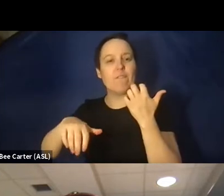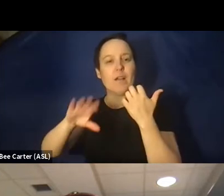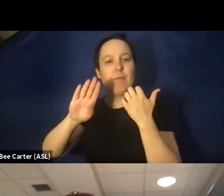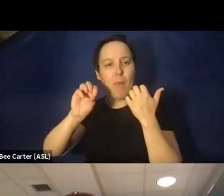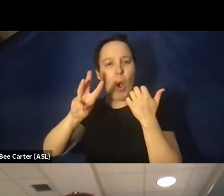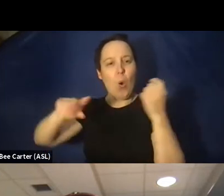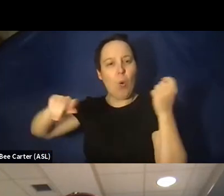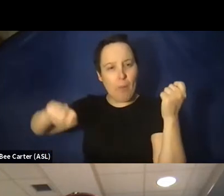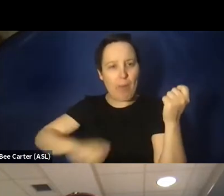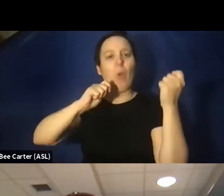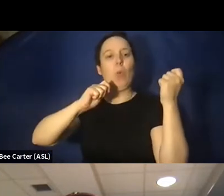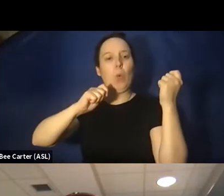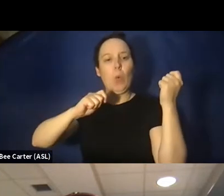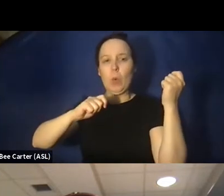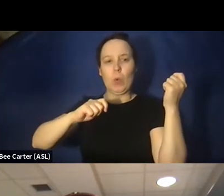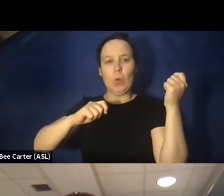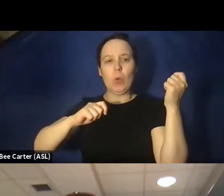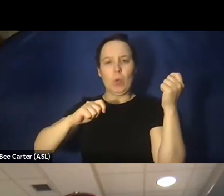metal.